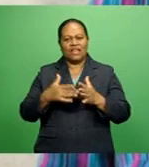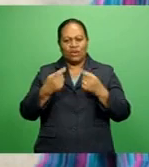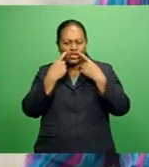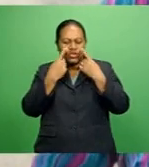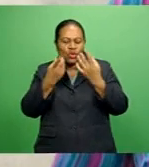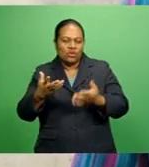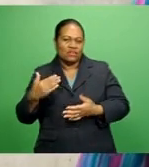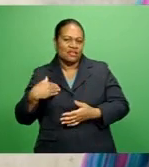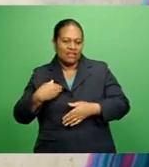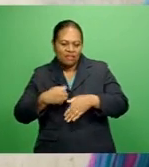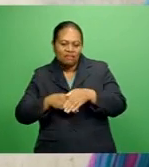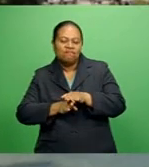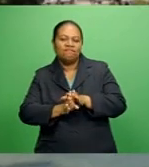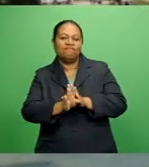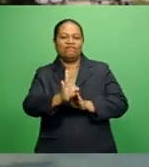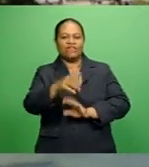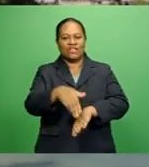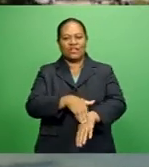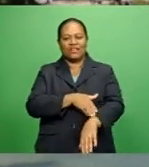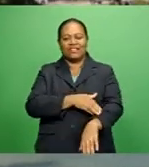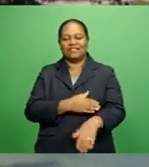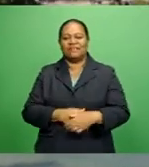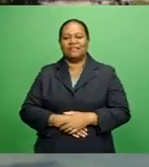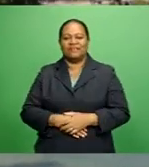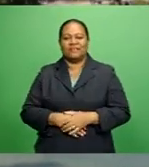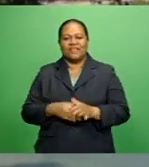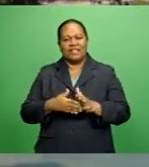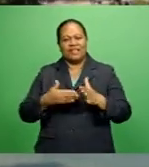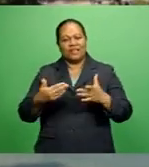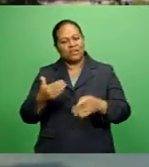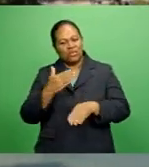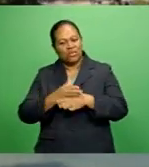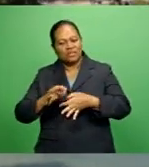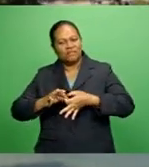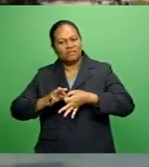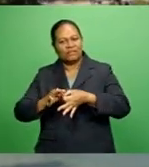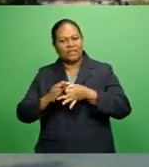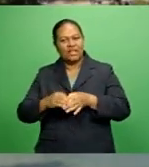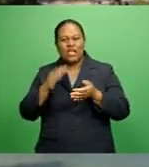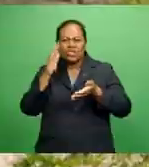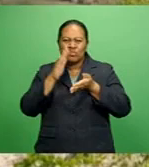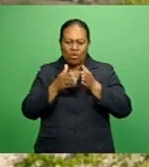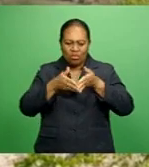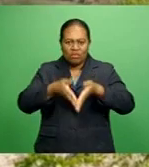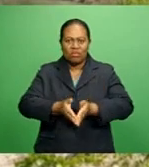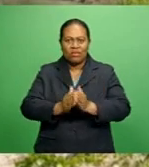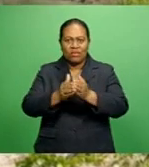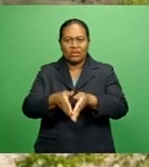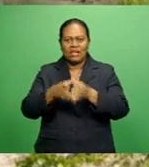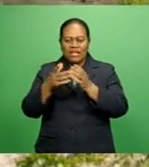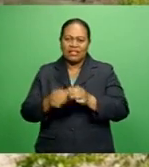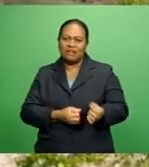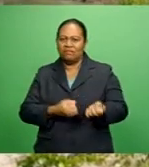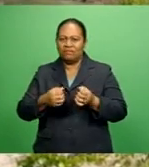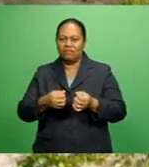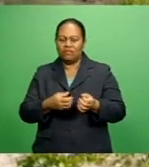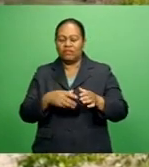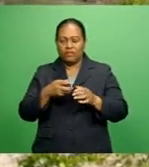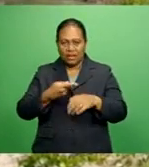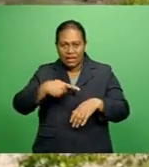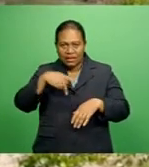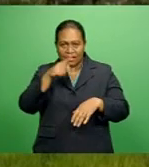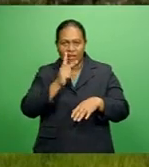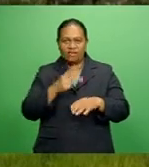we are recovering slowly. The vendors usually work together with small boat owners who transport produce purchased on Onkandavu to